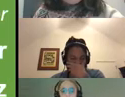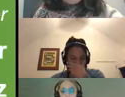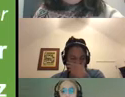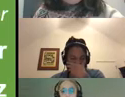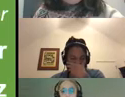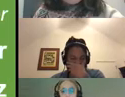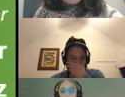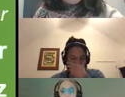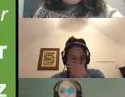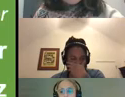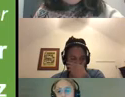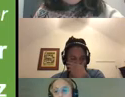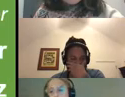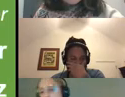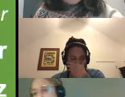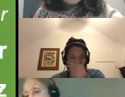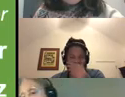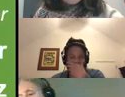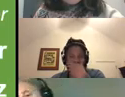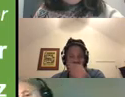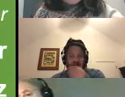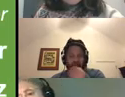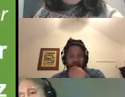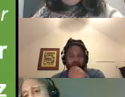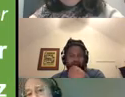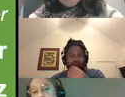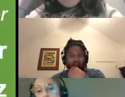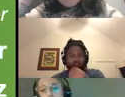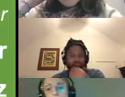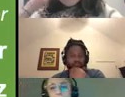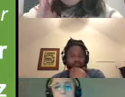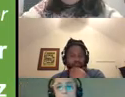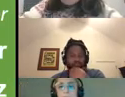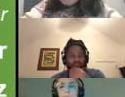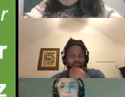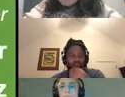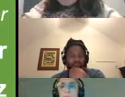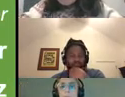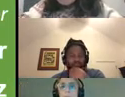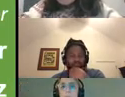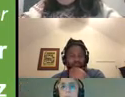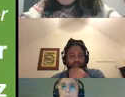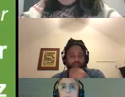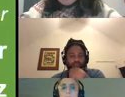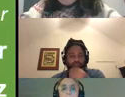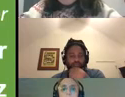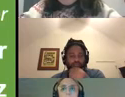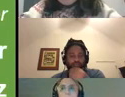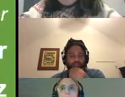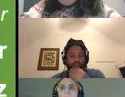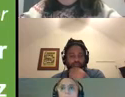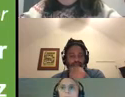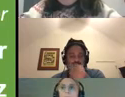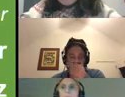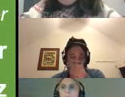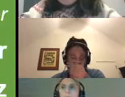the third in a series of Active Trans Justice Talks, where we explore the impact of